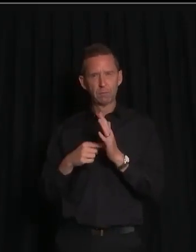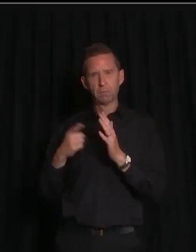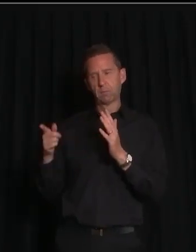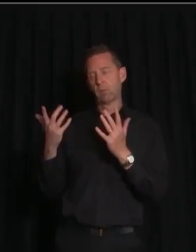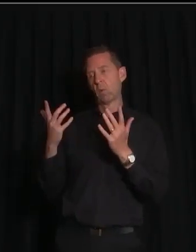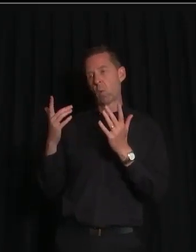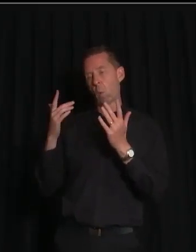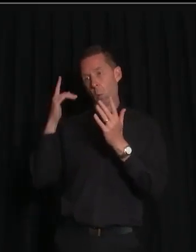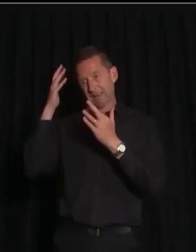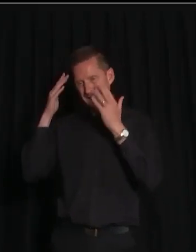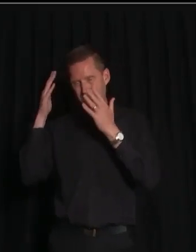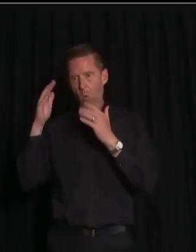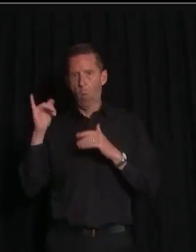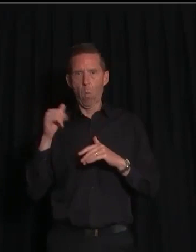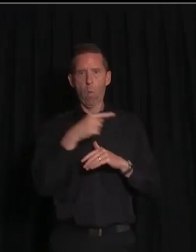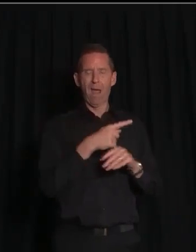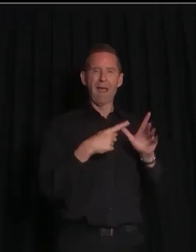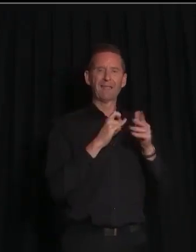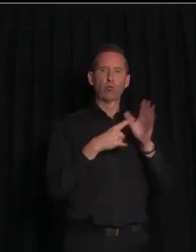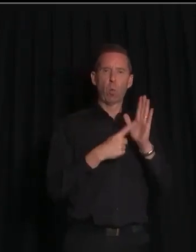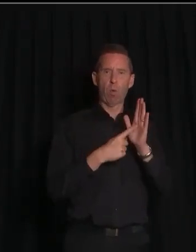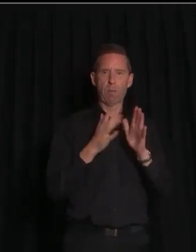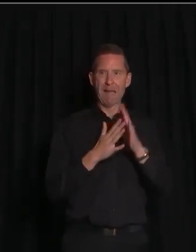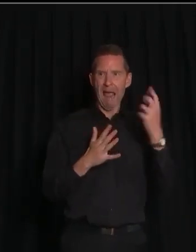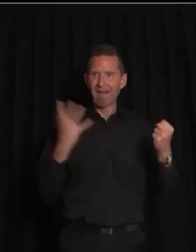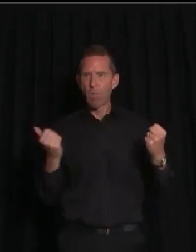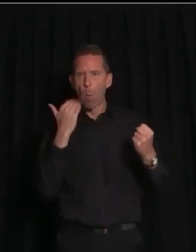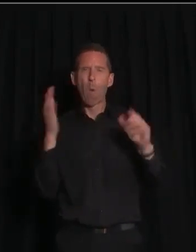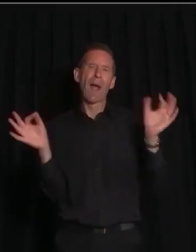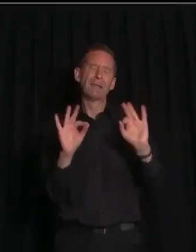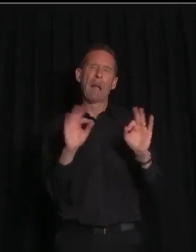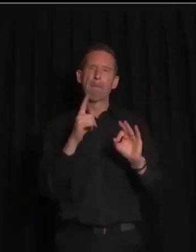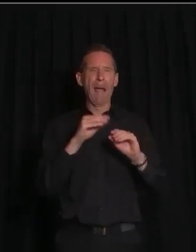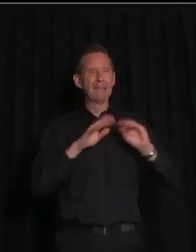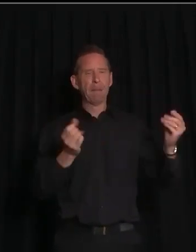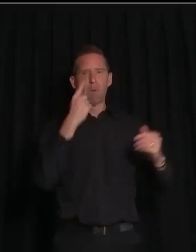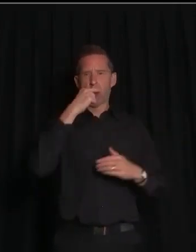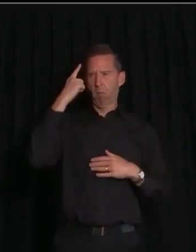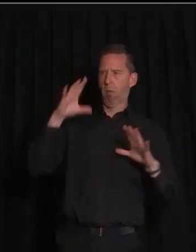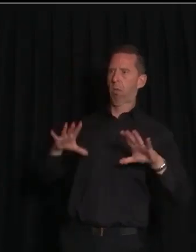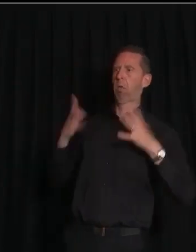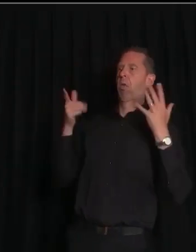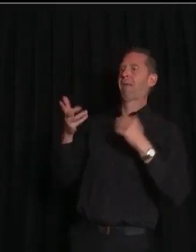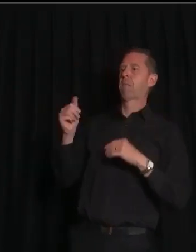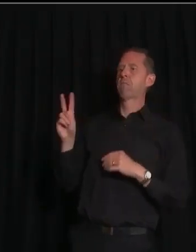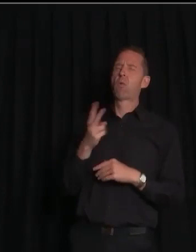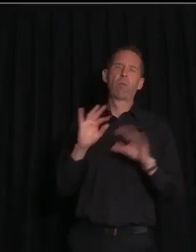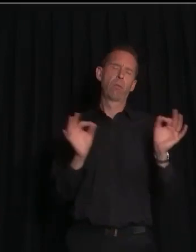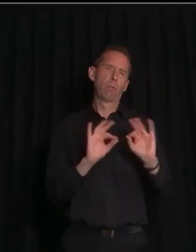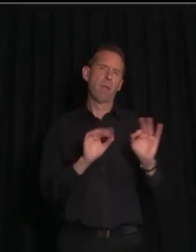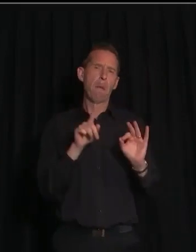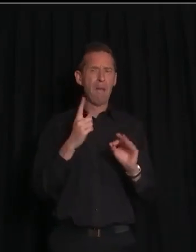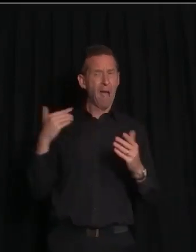Not that either thing is an insult, but at the same time, it's just this stereotype that is in people's minds that we do not want to exist. But at the same time, that is